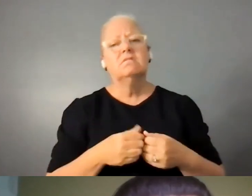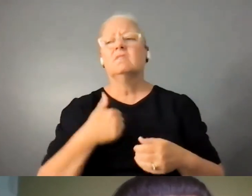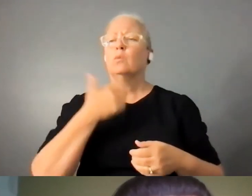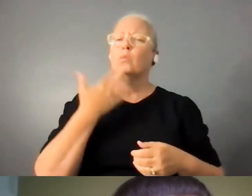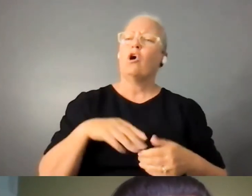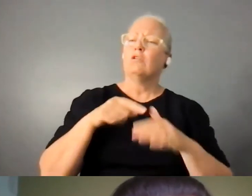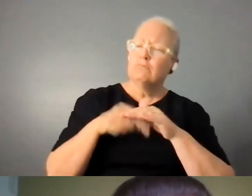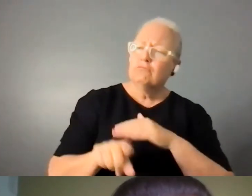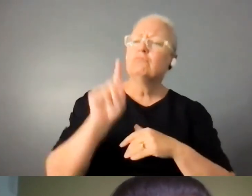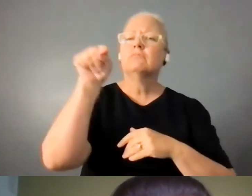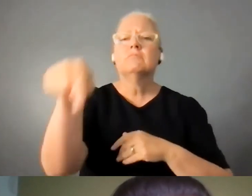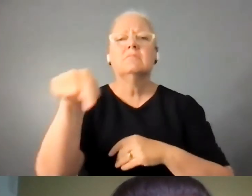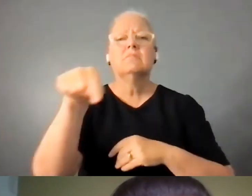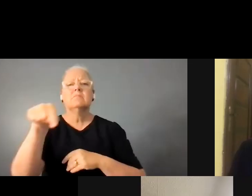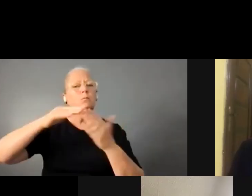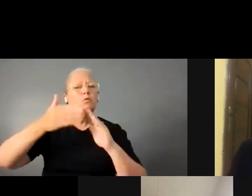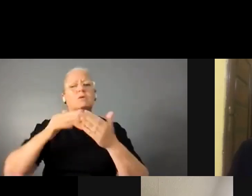we'll do our best to do so.